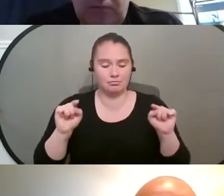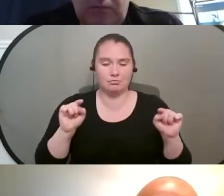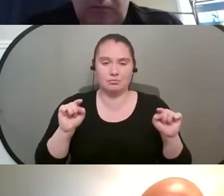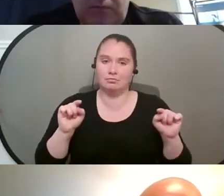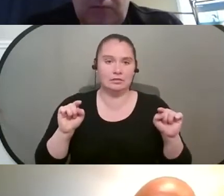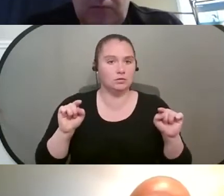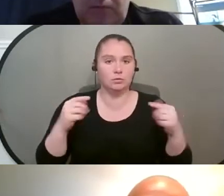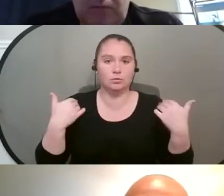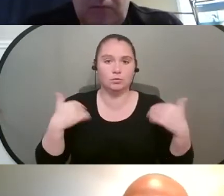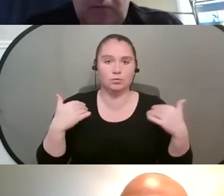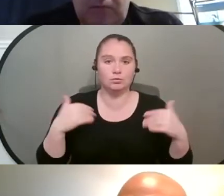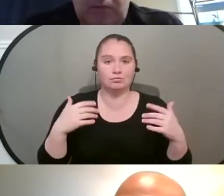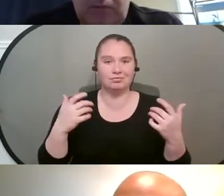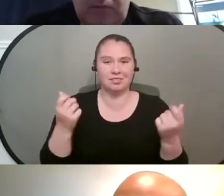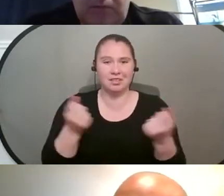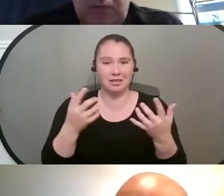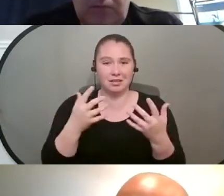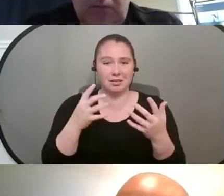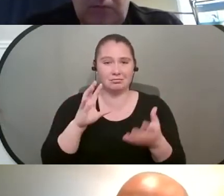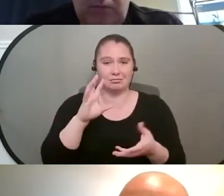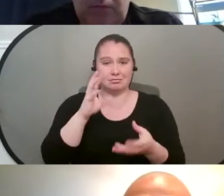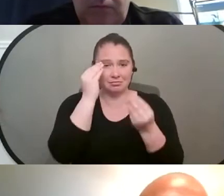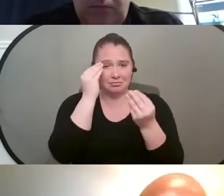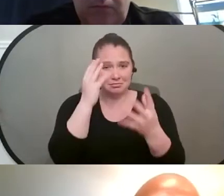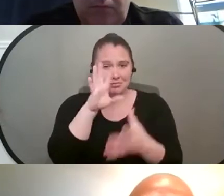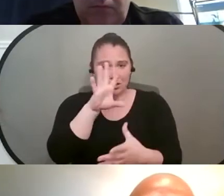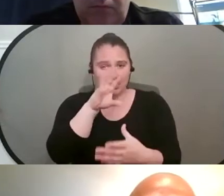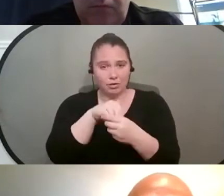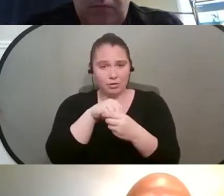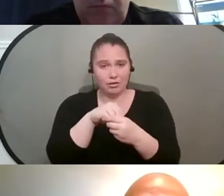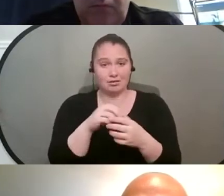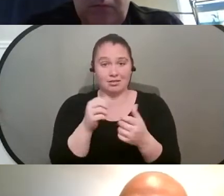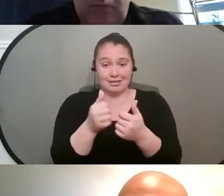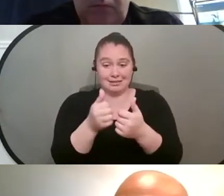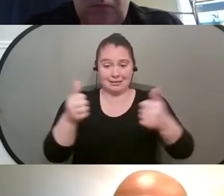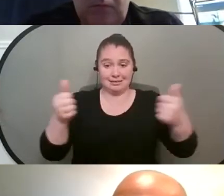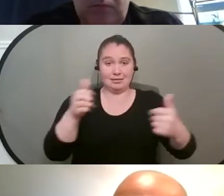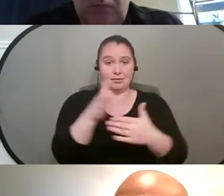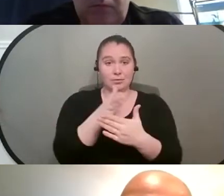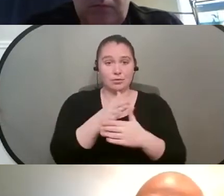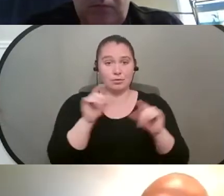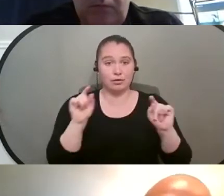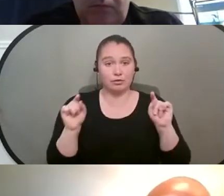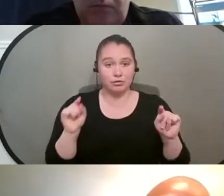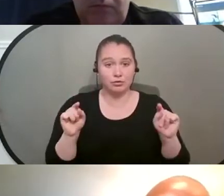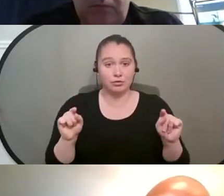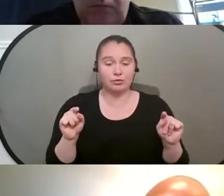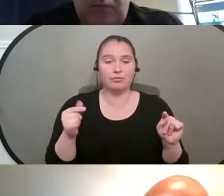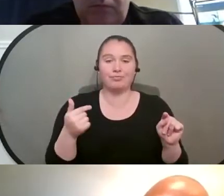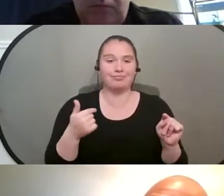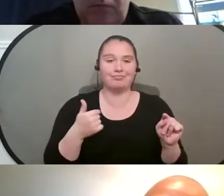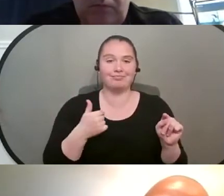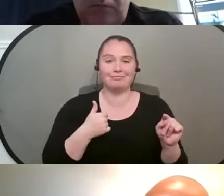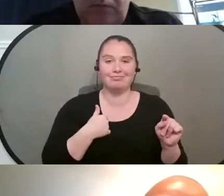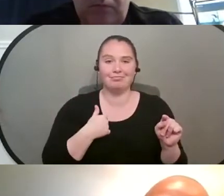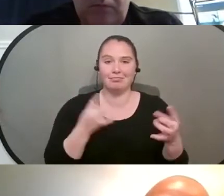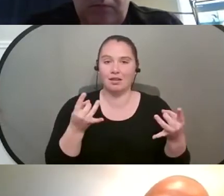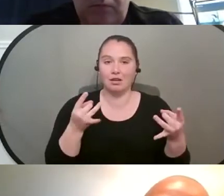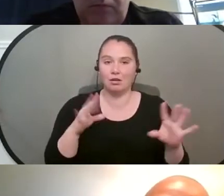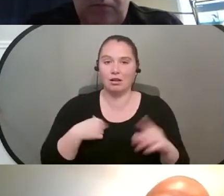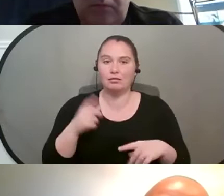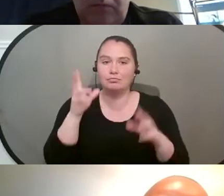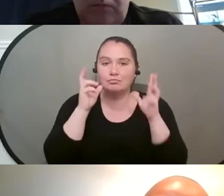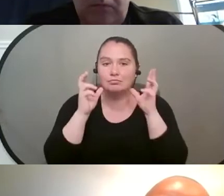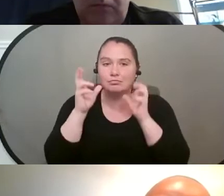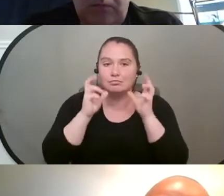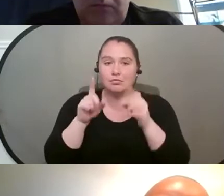demographics there and all of that, and then the distance between the two I don't like removing. I heard him talk about neighborhood